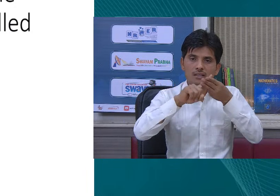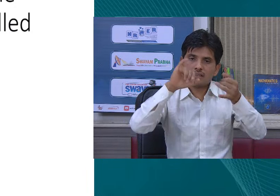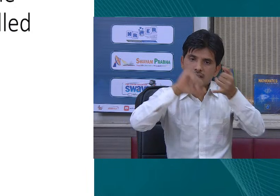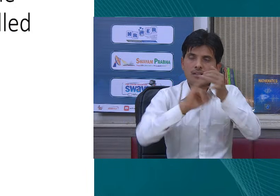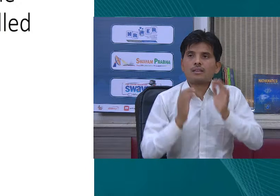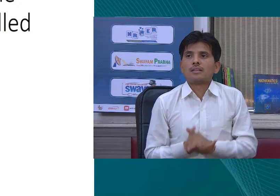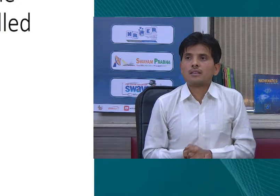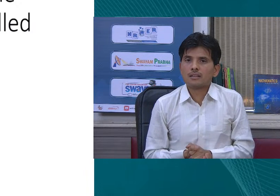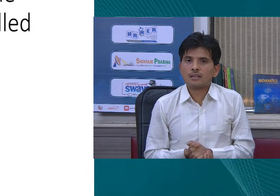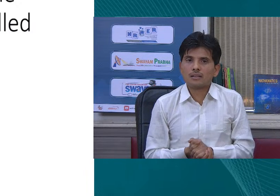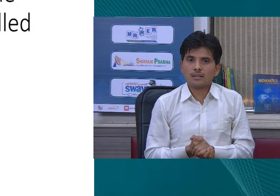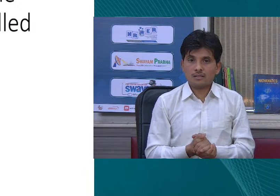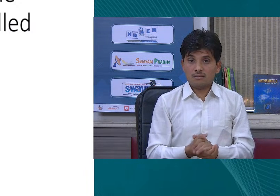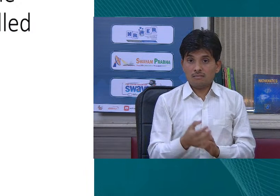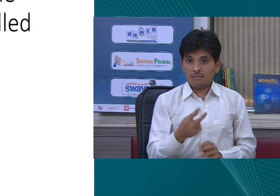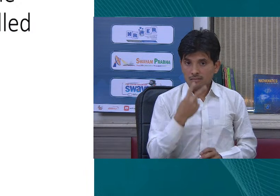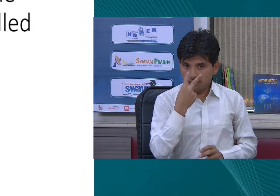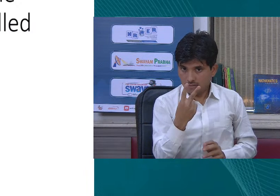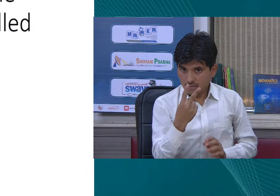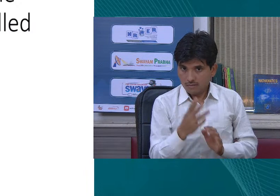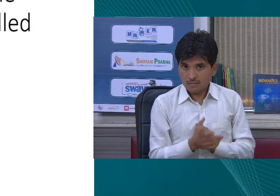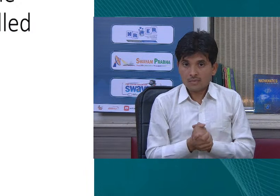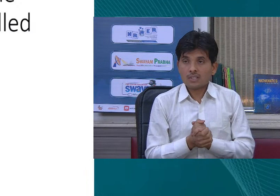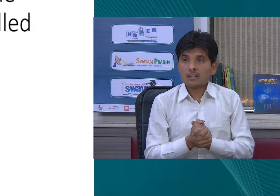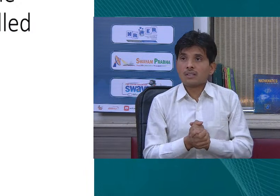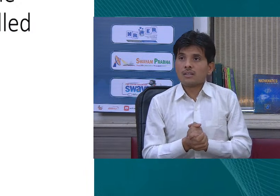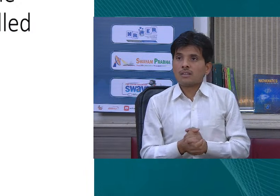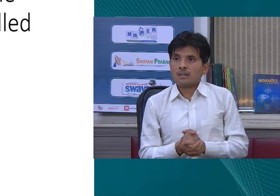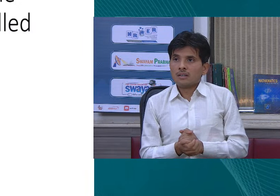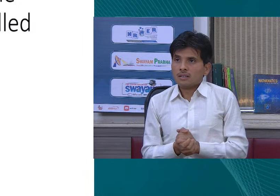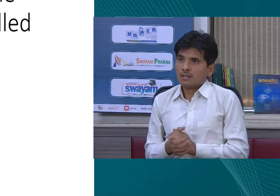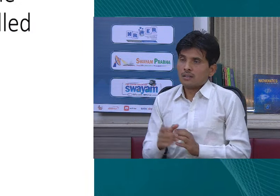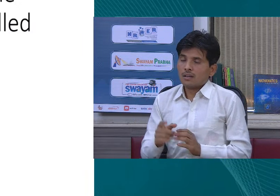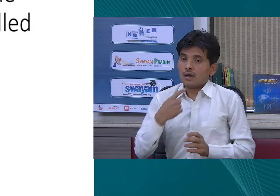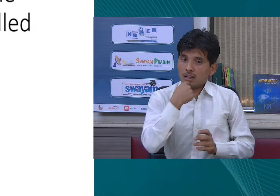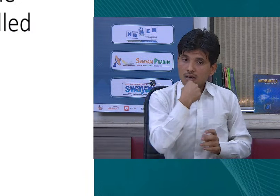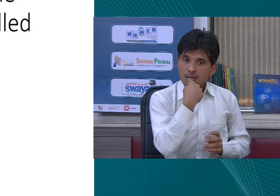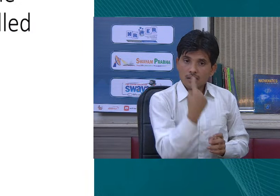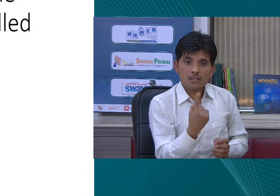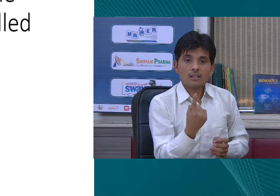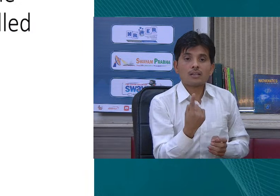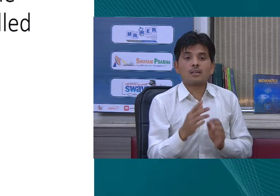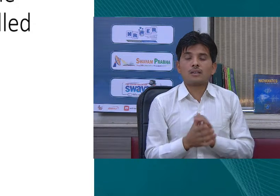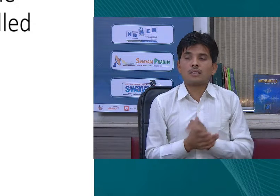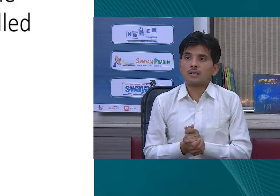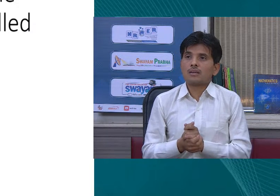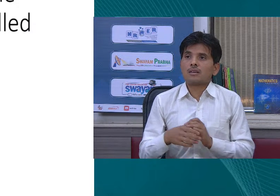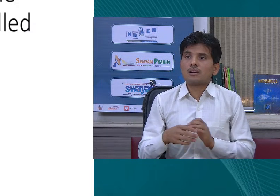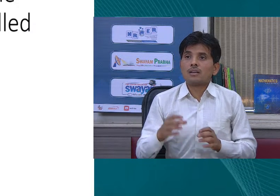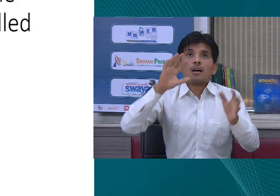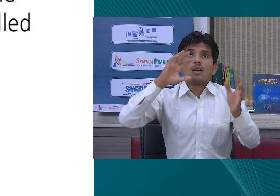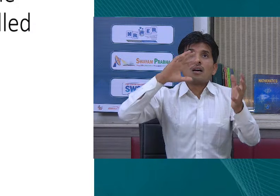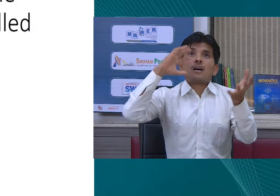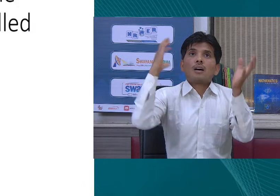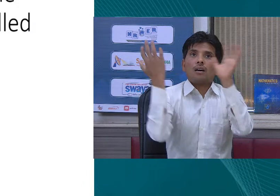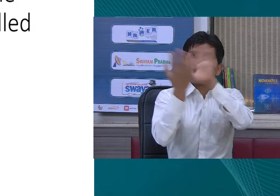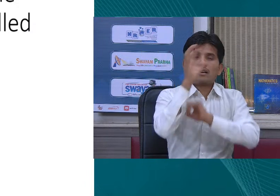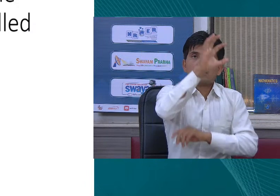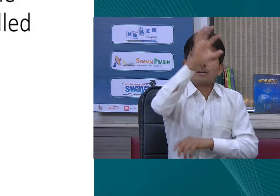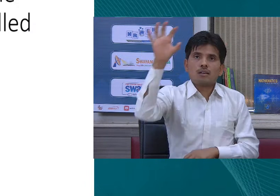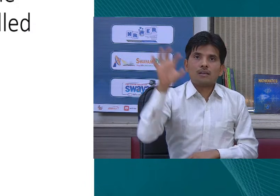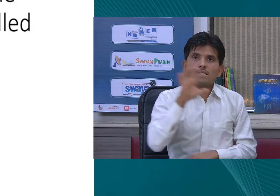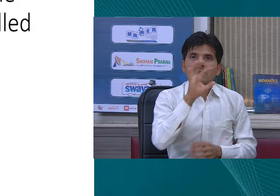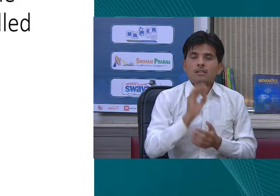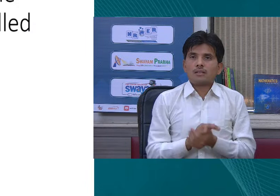stars. So such bodies, such celestial bodies are called planets or greh. Fine. So